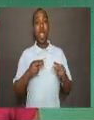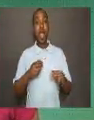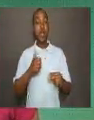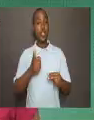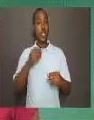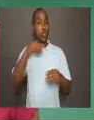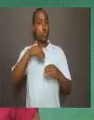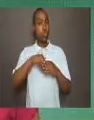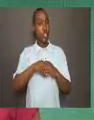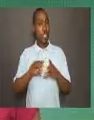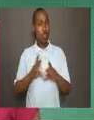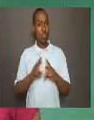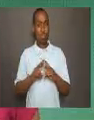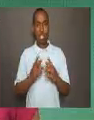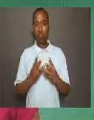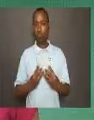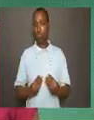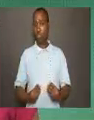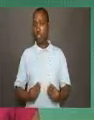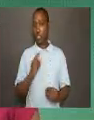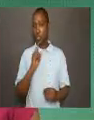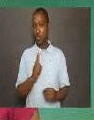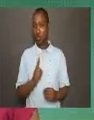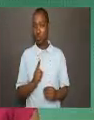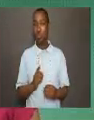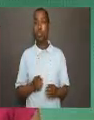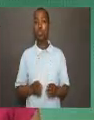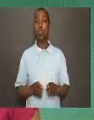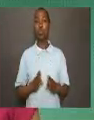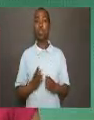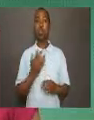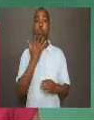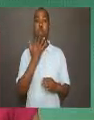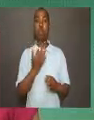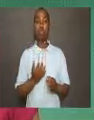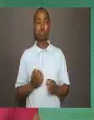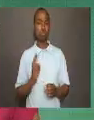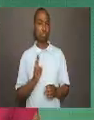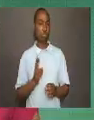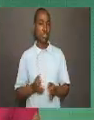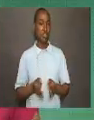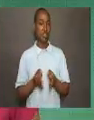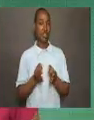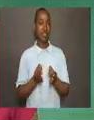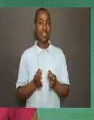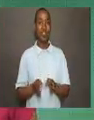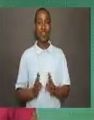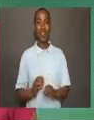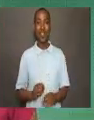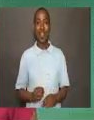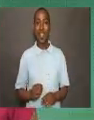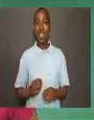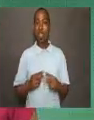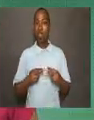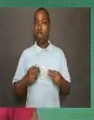is very smooth, which allows for the blood to flow quickly. The